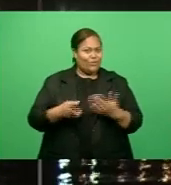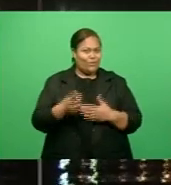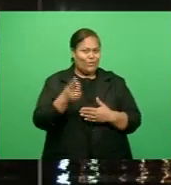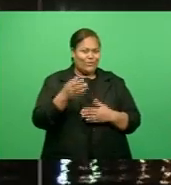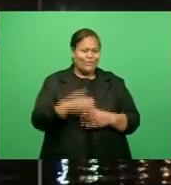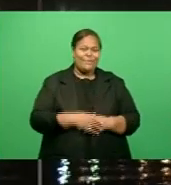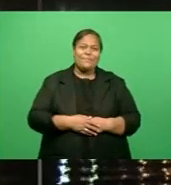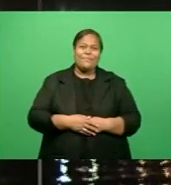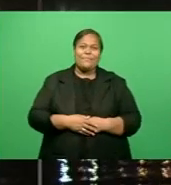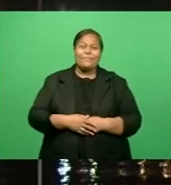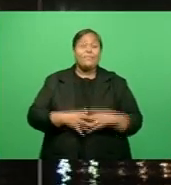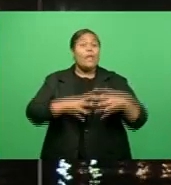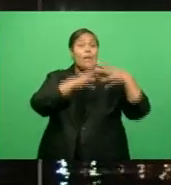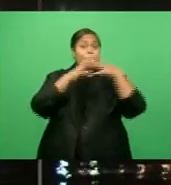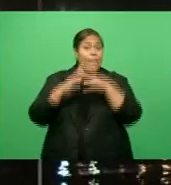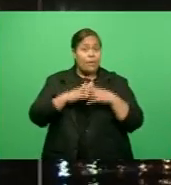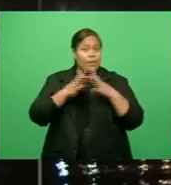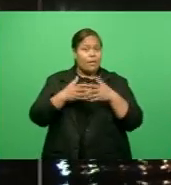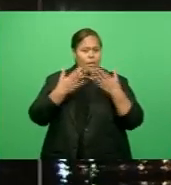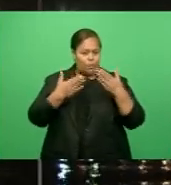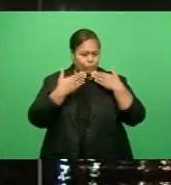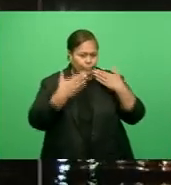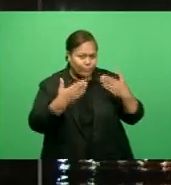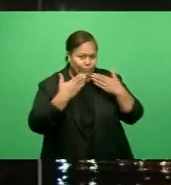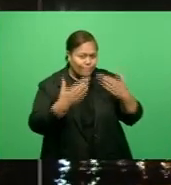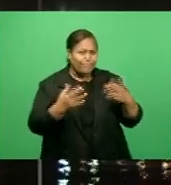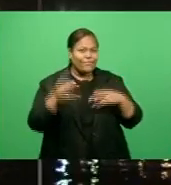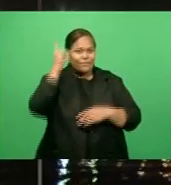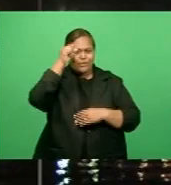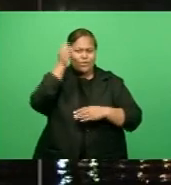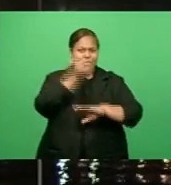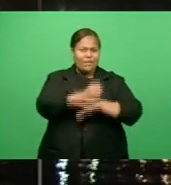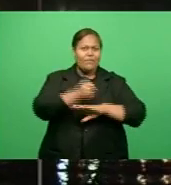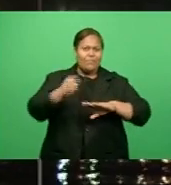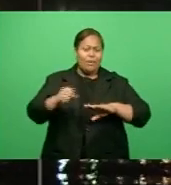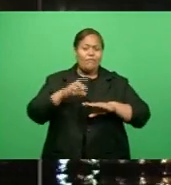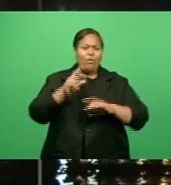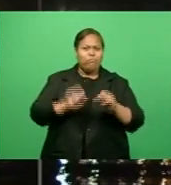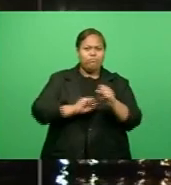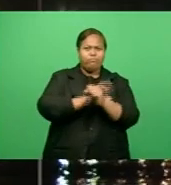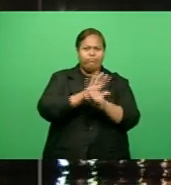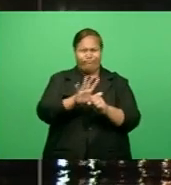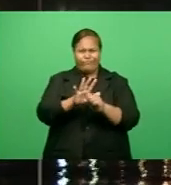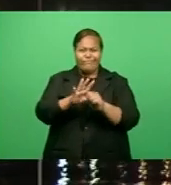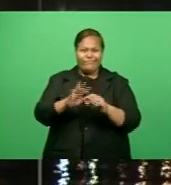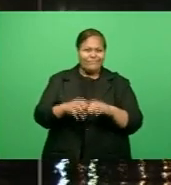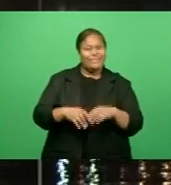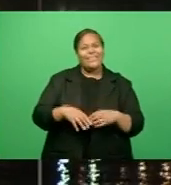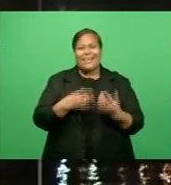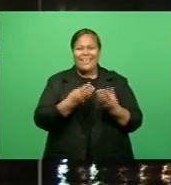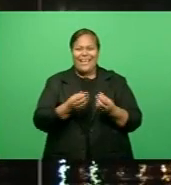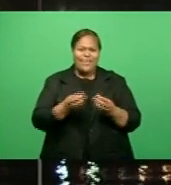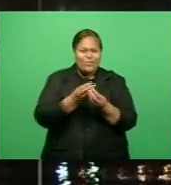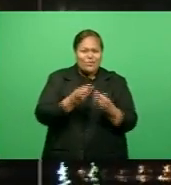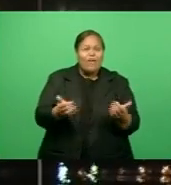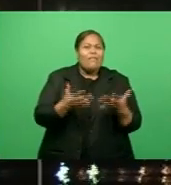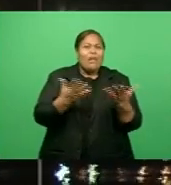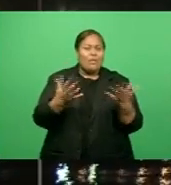The United States has commended the Fijian government's efforts in the fight against COVID-19. While celebrating